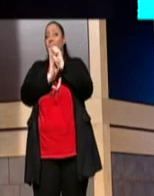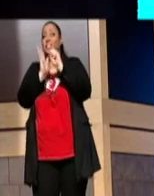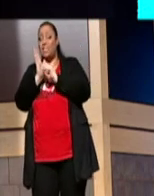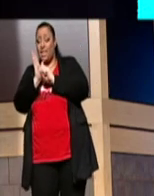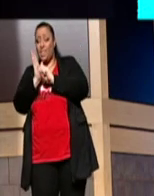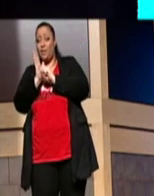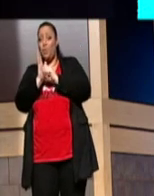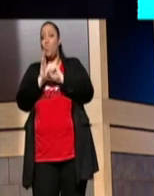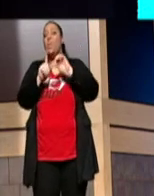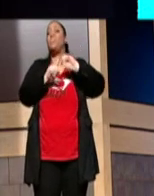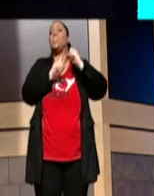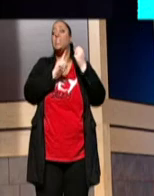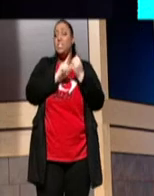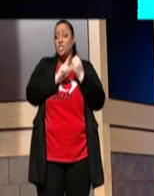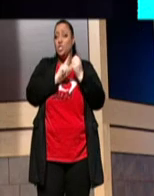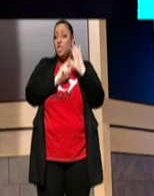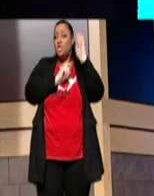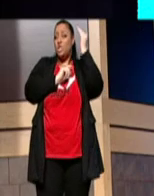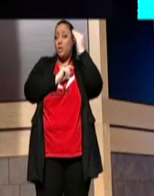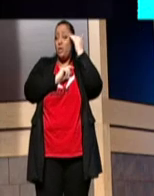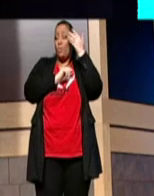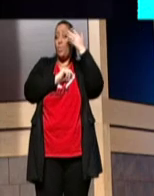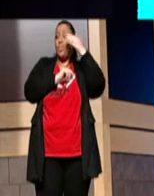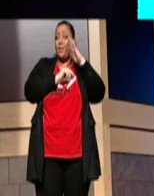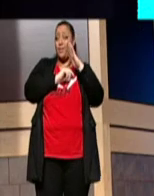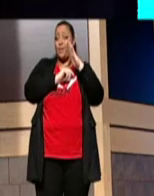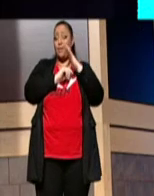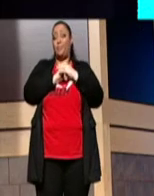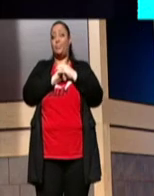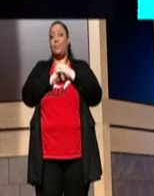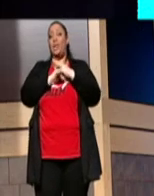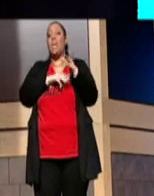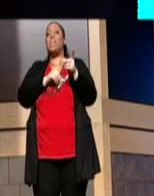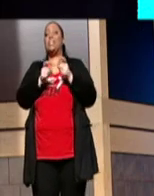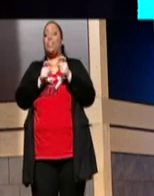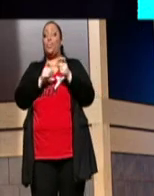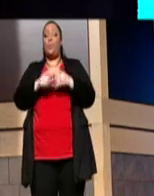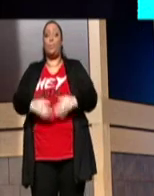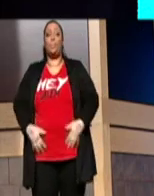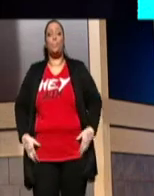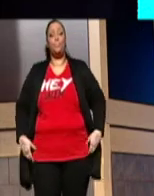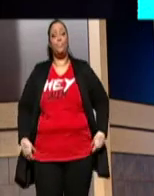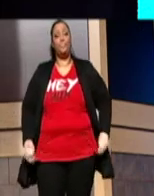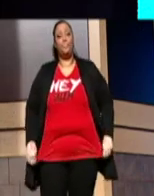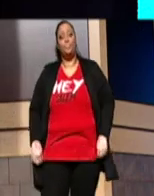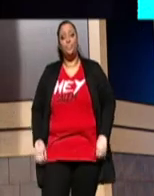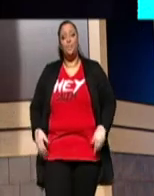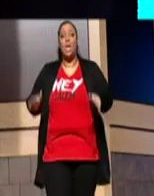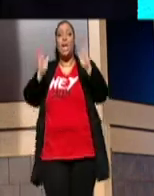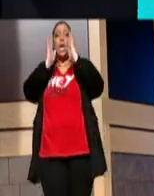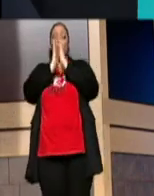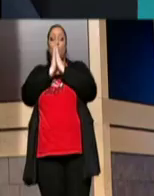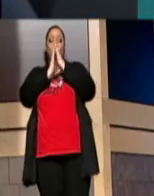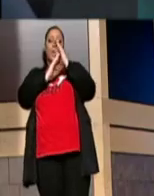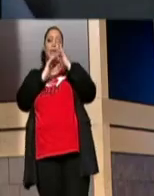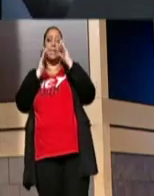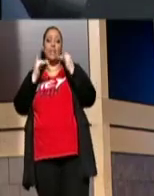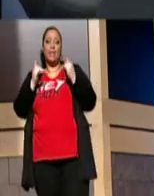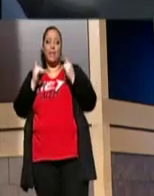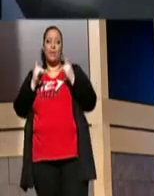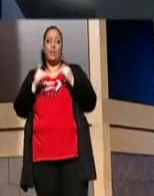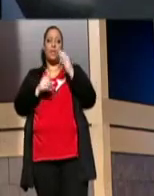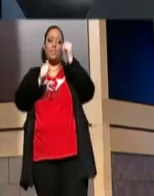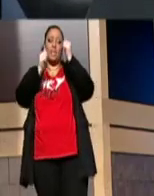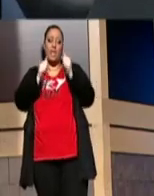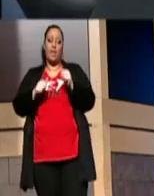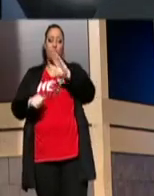whatever condition, to know you all that God is going to work it out. Let me just bow my head in prayer. I pray right now for every one of the first